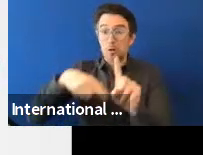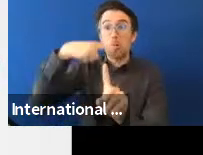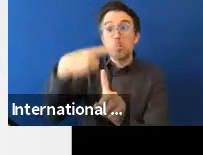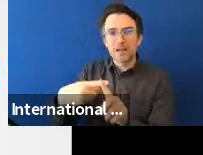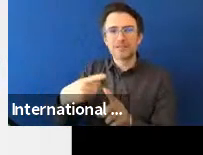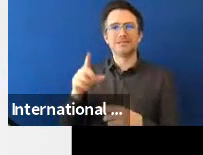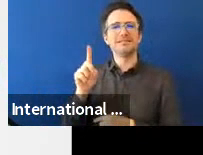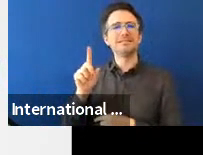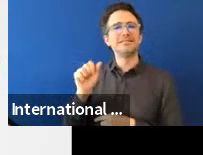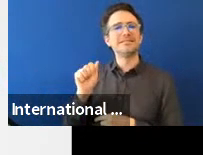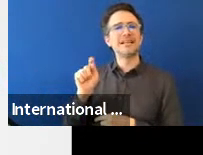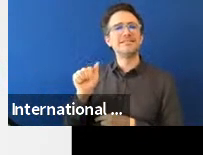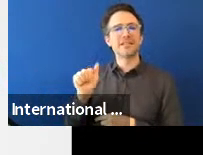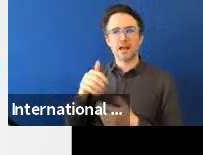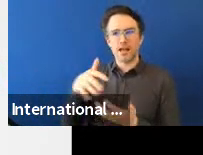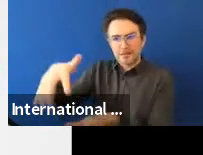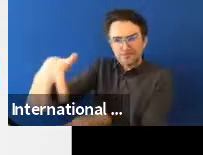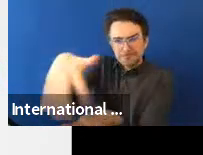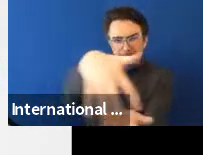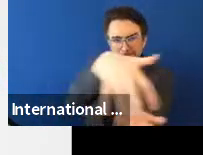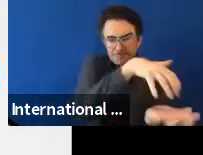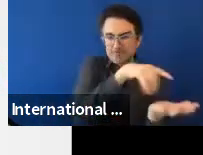Yeah. Secondly,